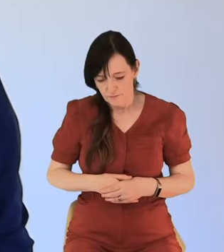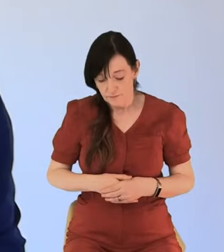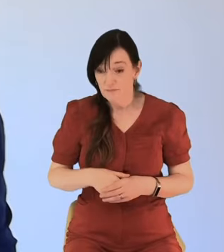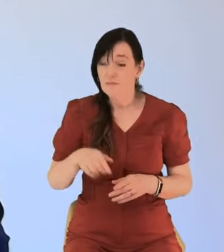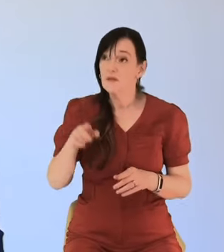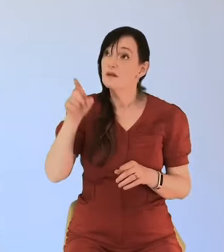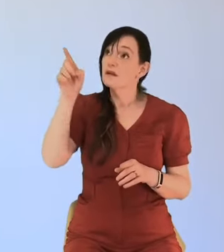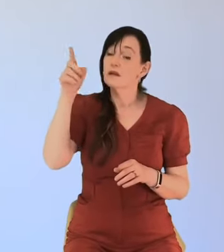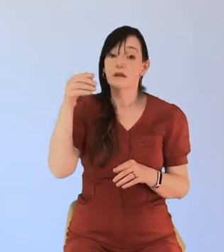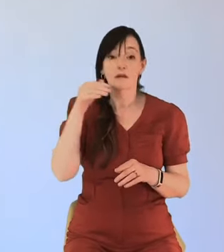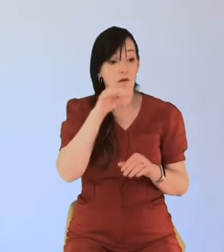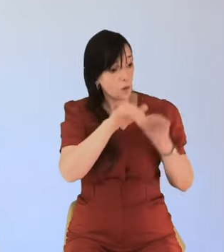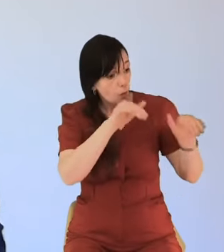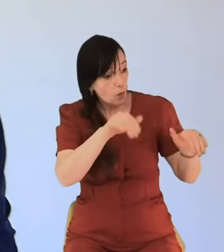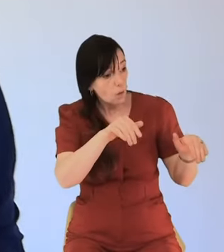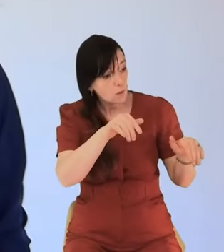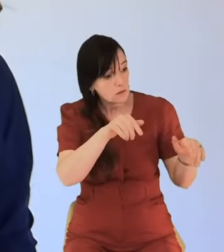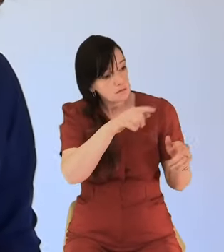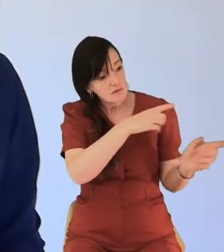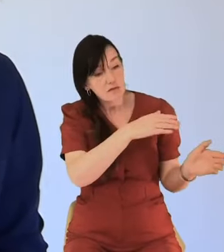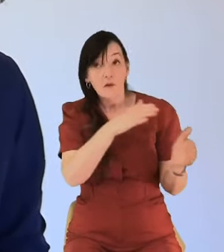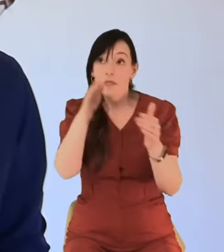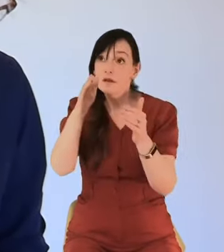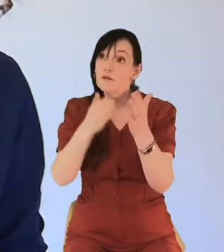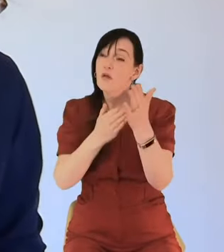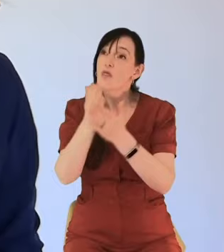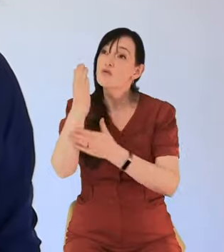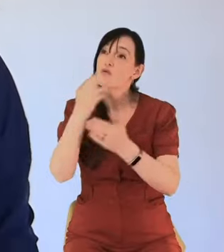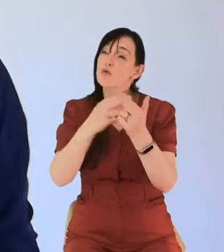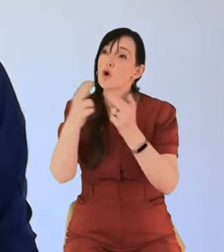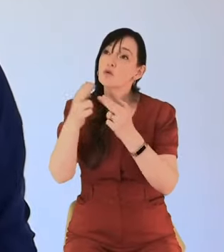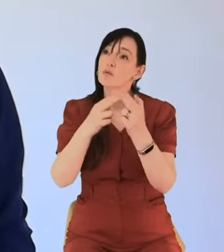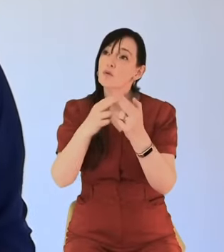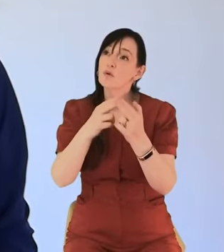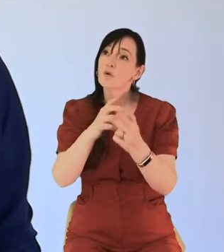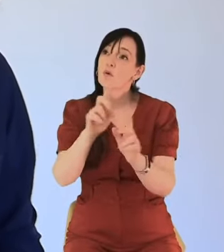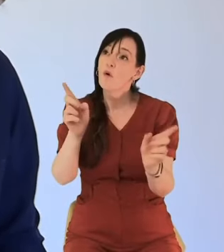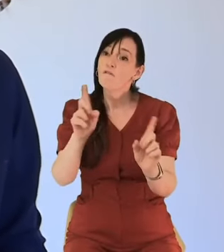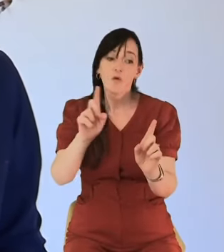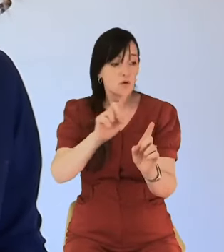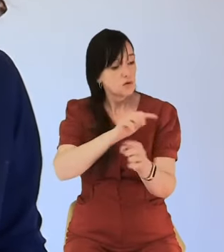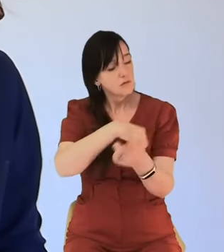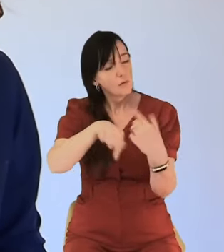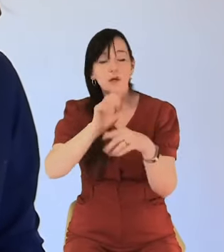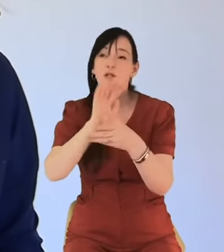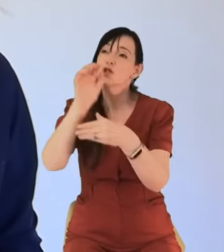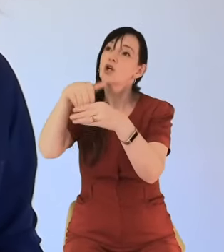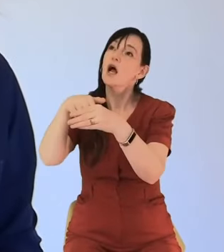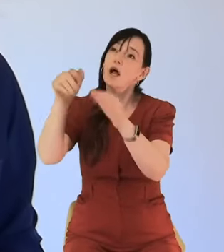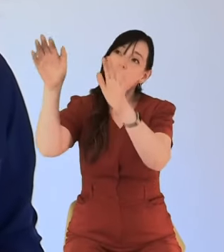He called you to this through our gospel, that you might share in the glory of our Lord Jesus